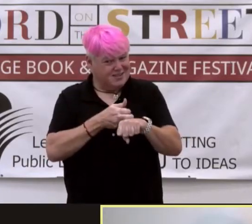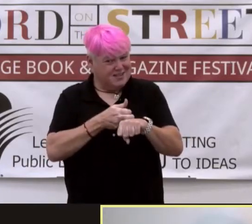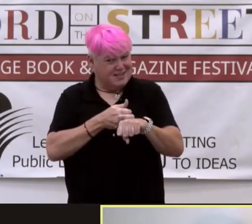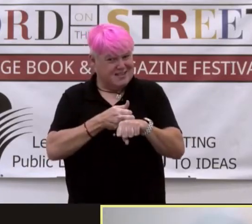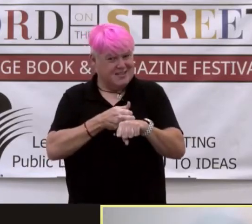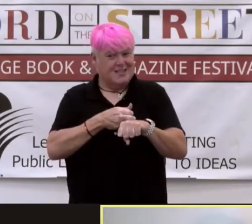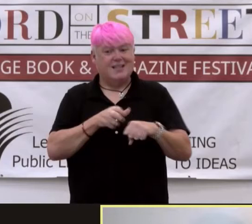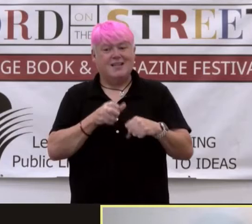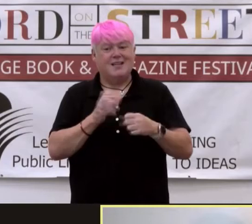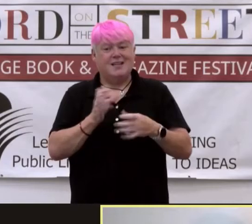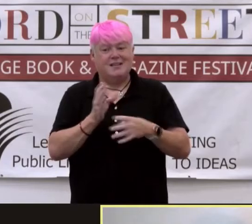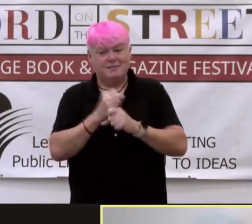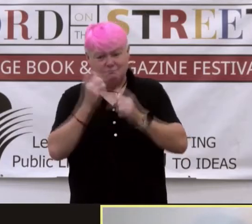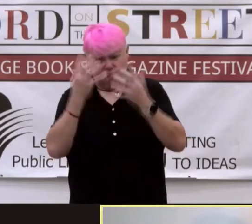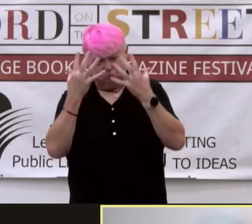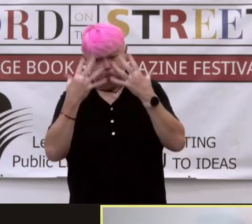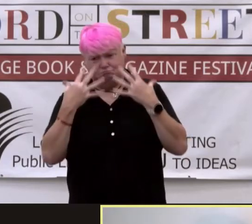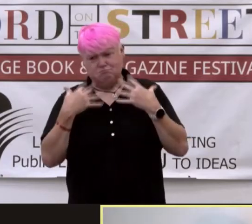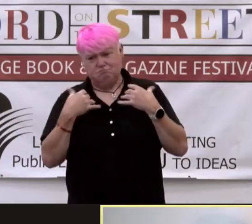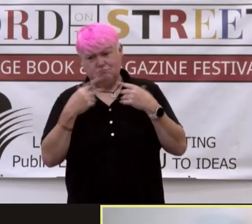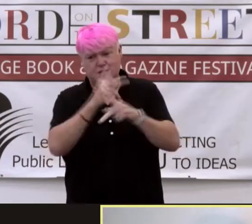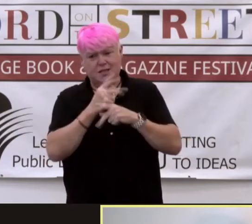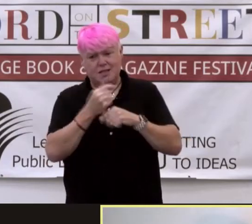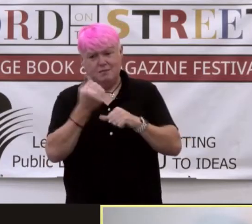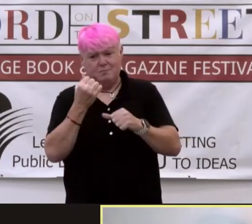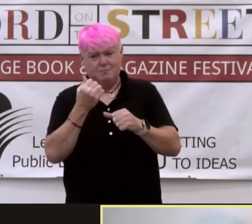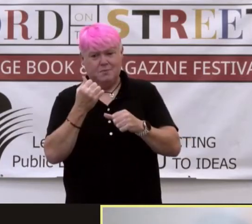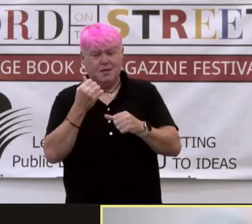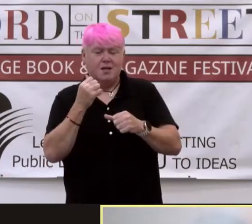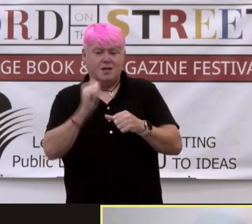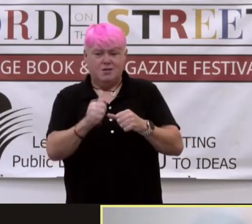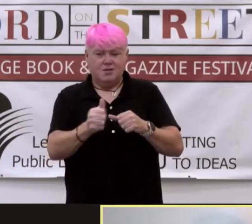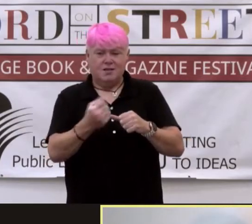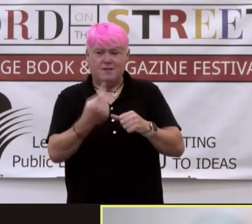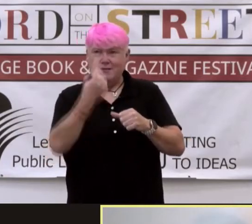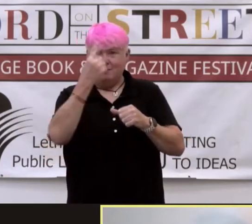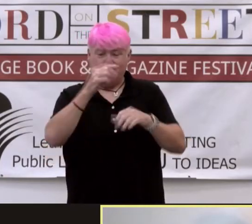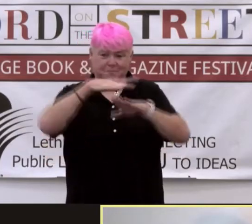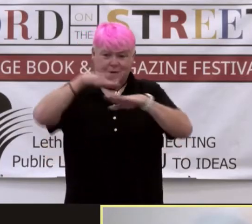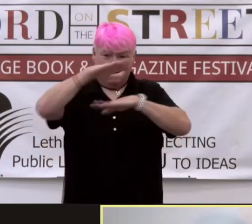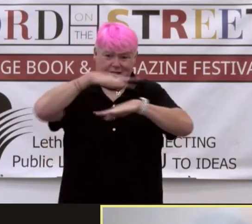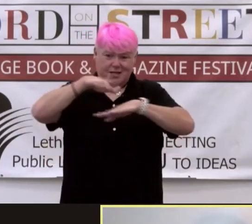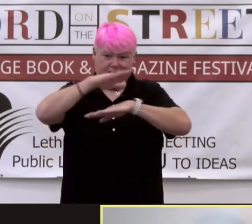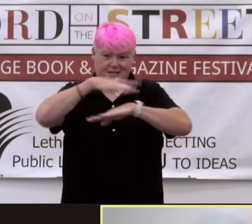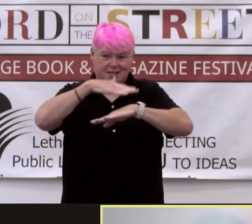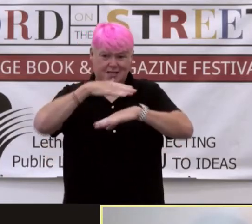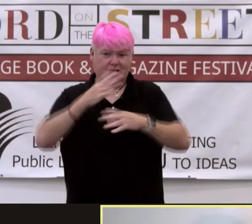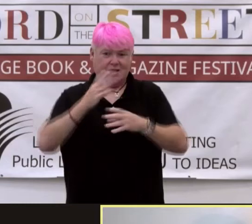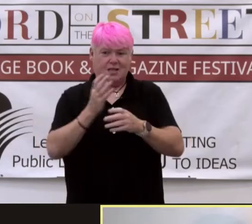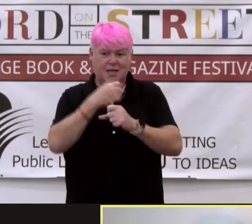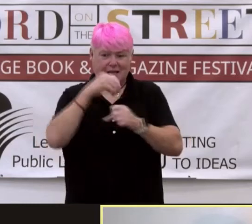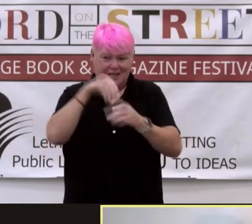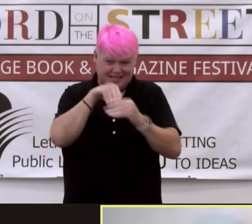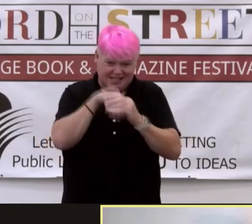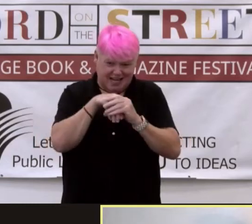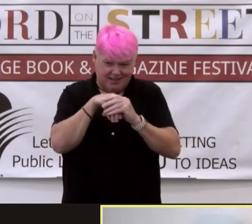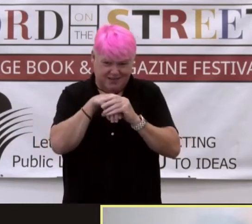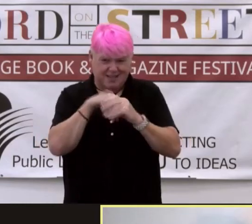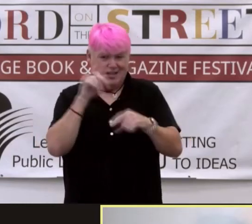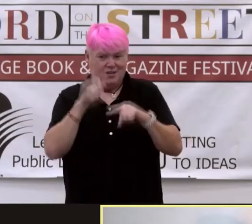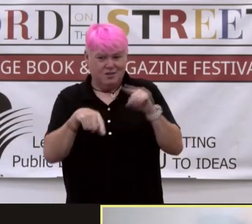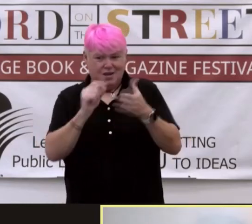on sometimes, just to like keep yourself above it and not so mired in it that you can't write about it.